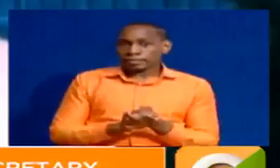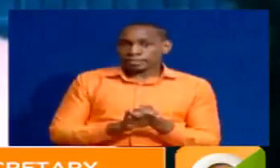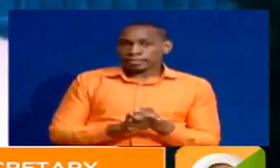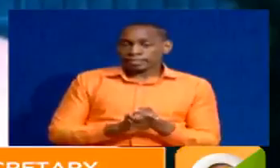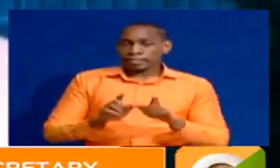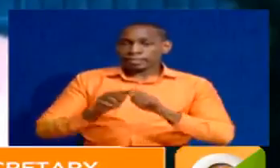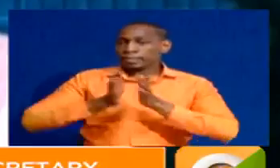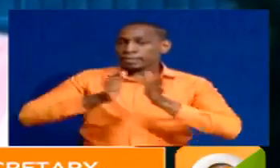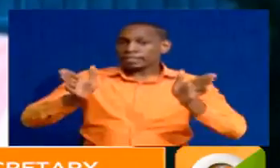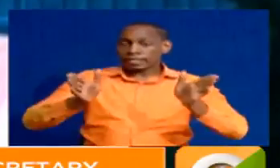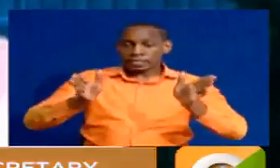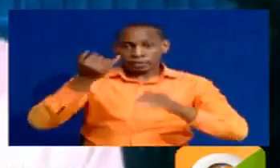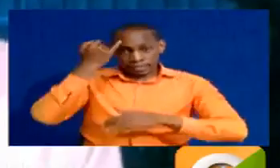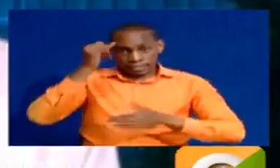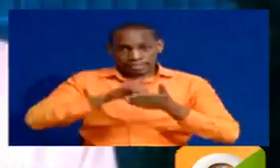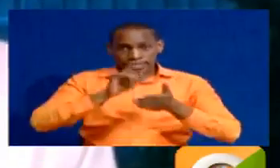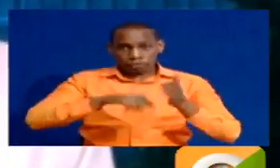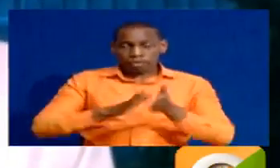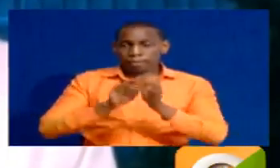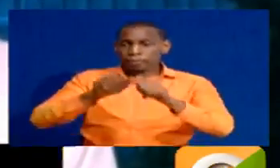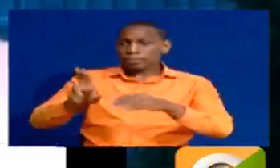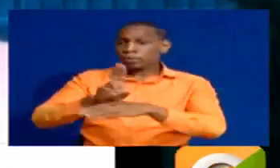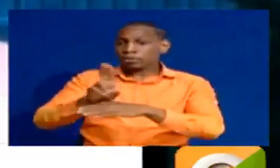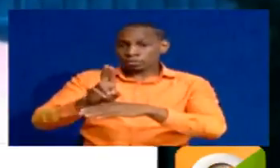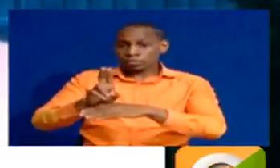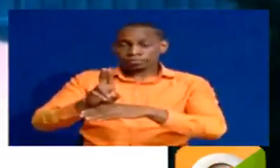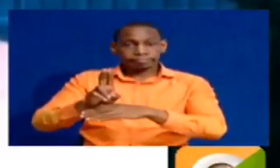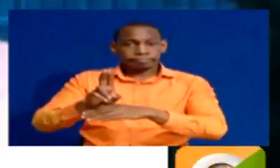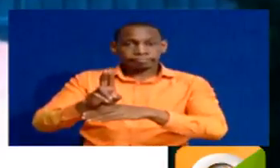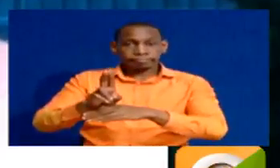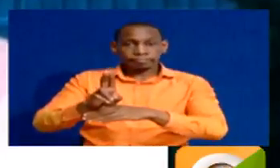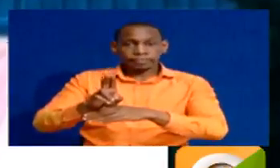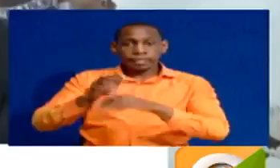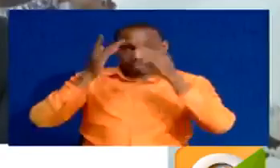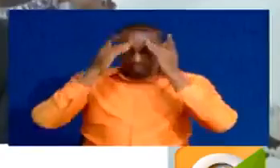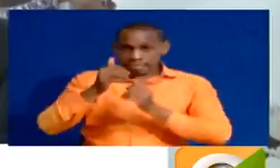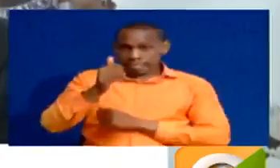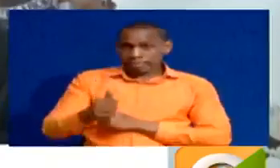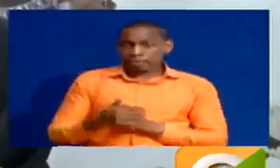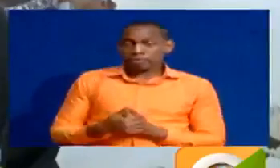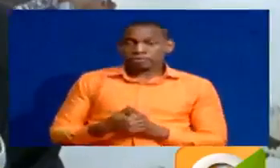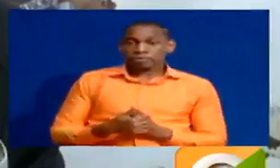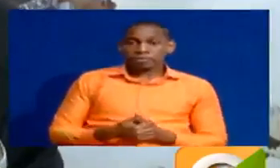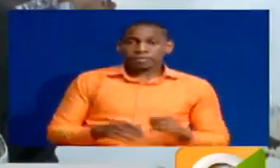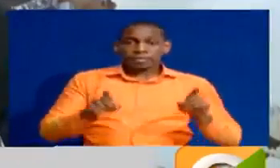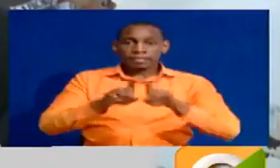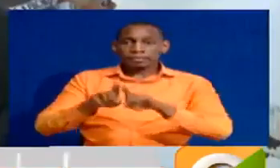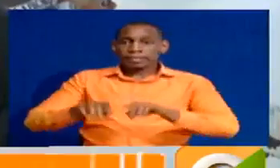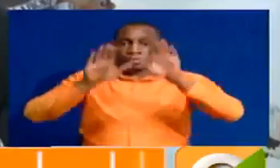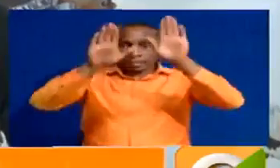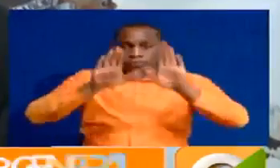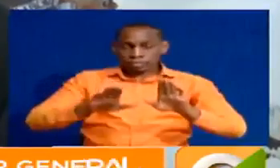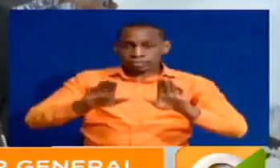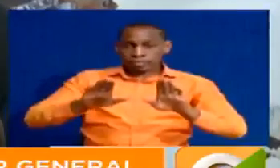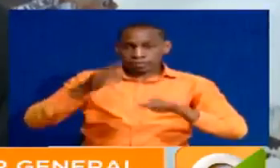so to say, a more general principle that, you know, can be applied is something to be determined. And that is why it is also important for